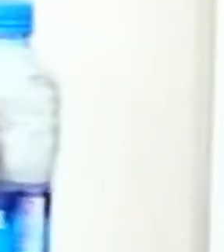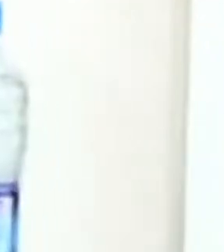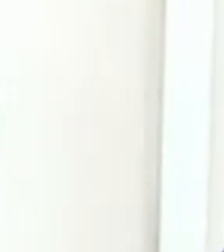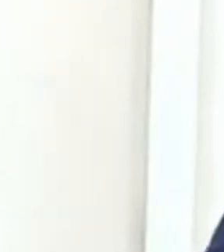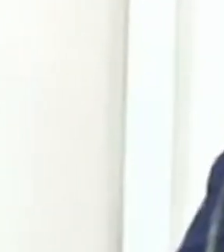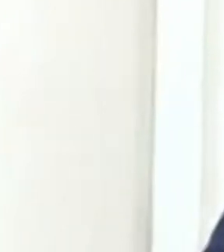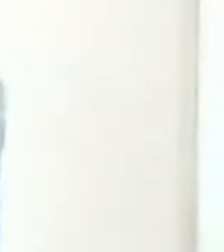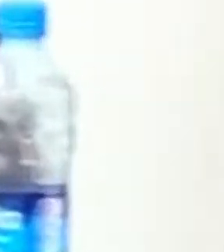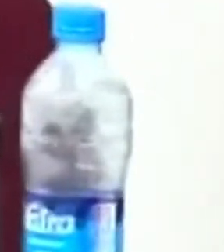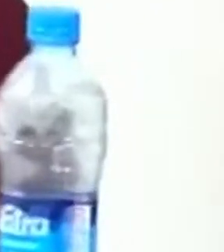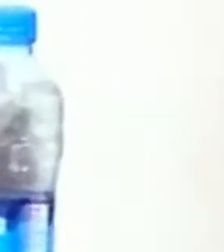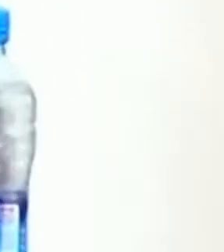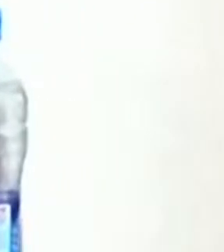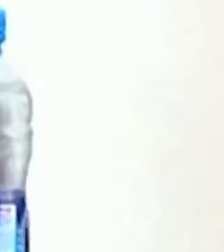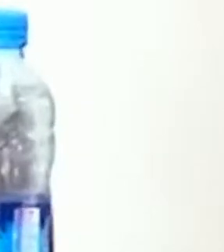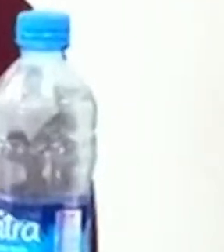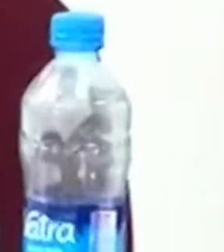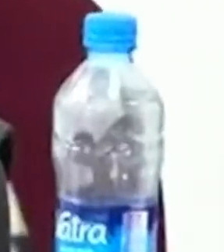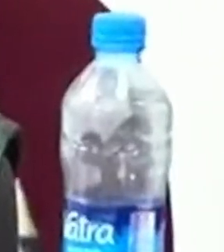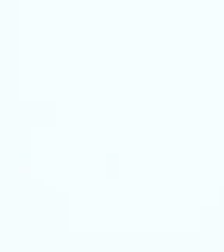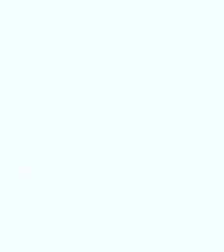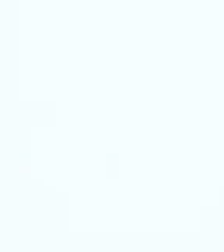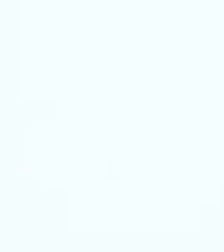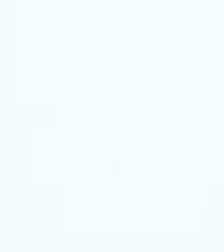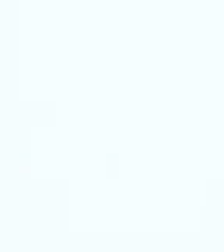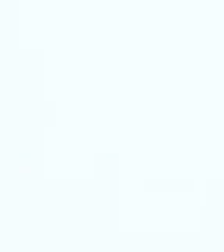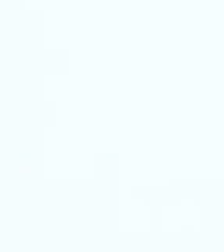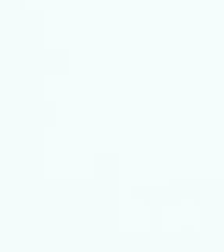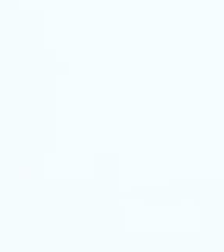name is Aifoma Mulewa from the Research Department.